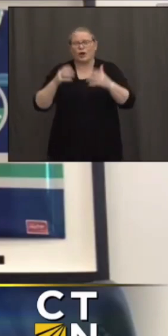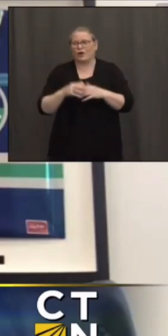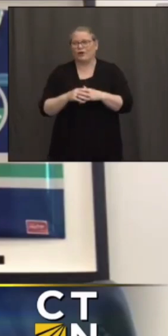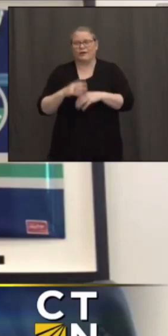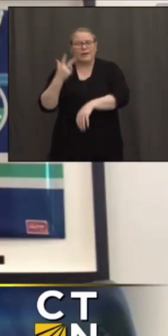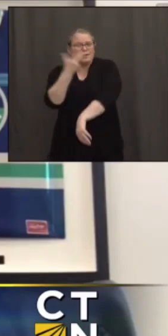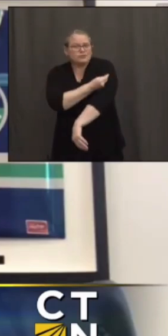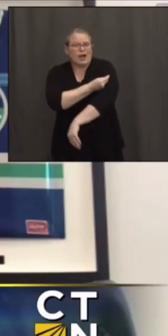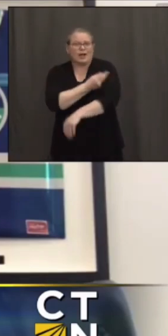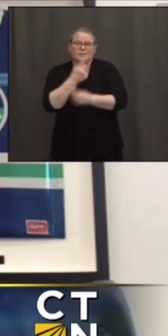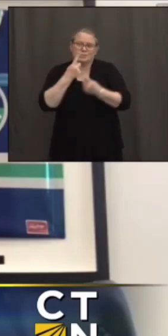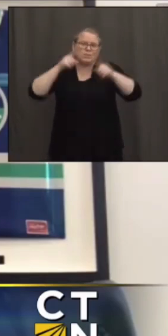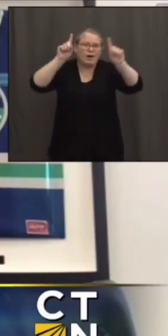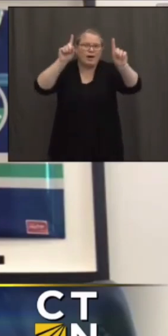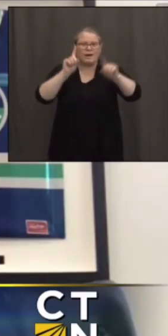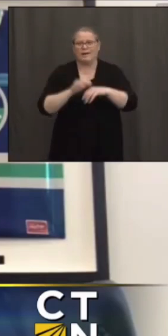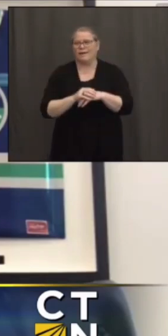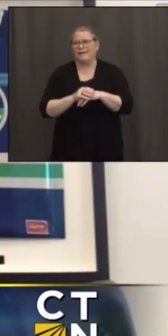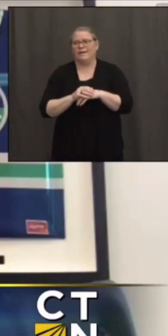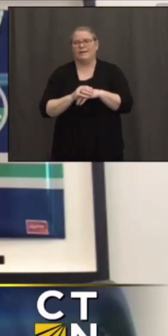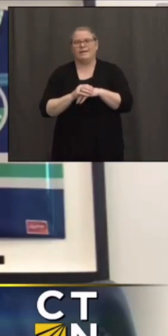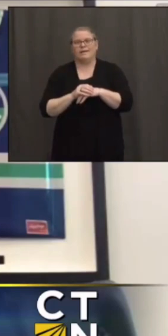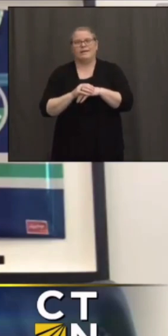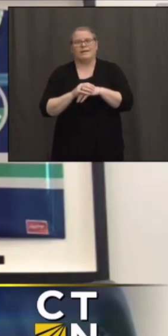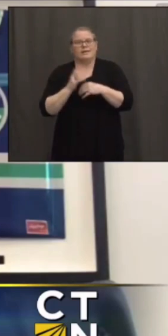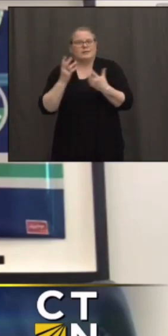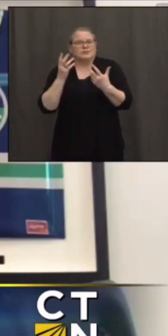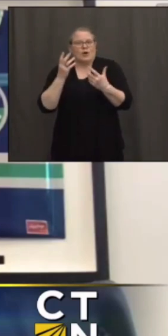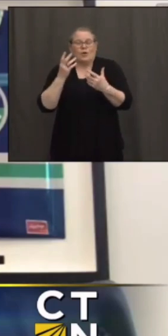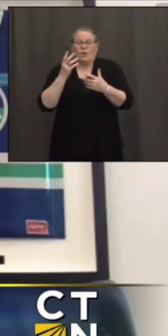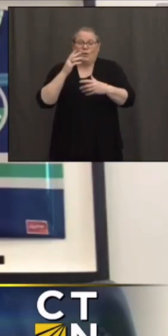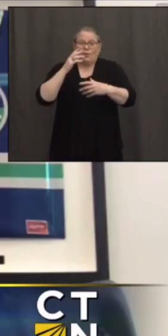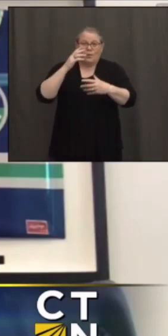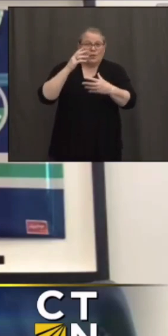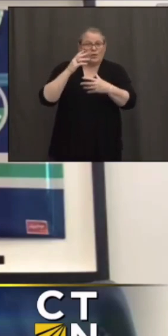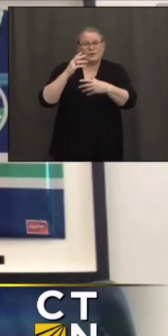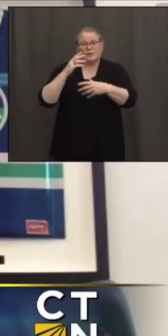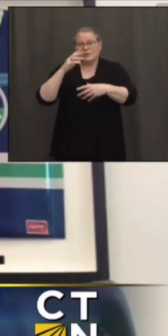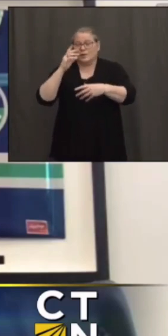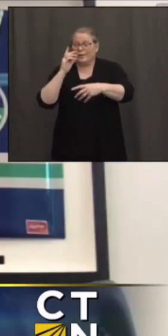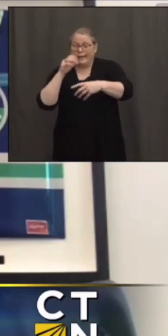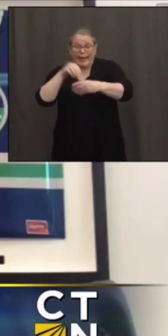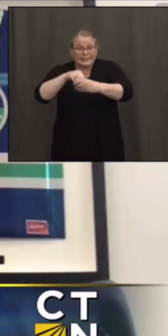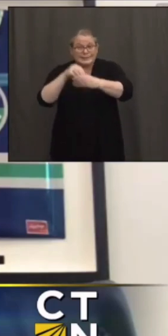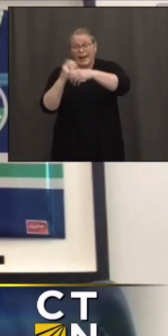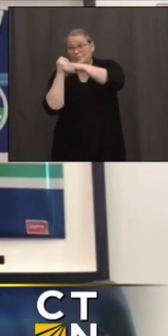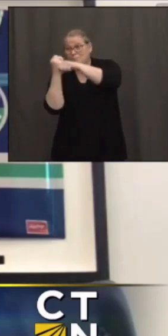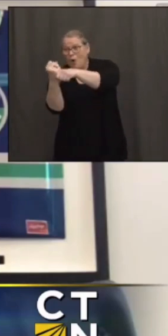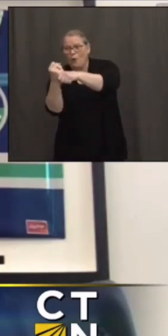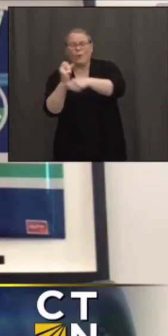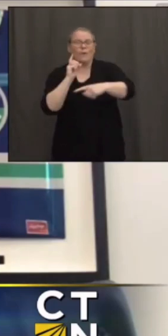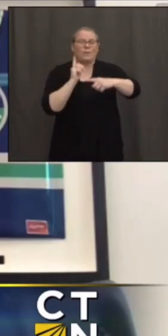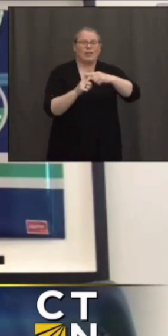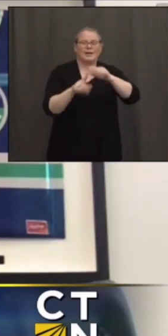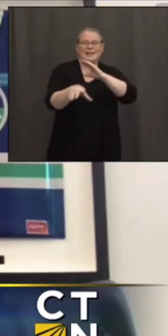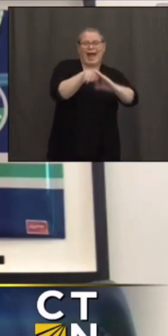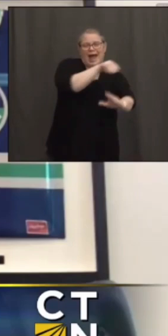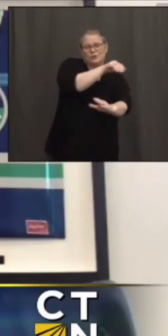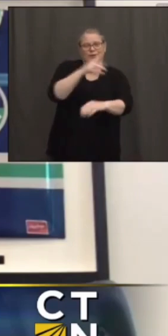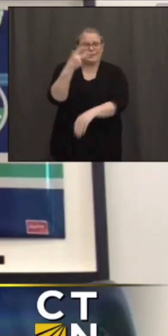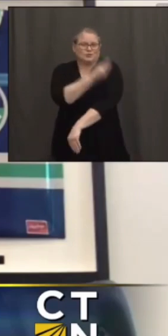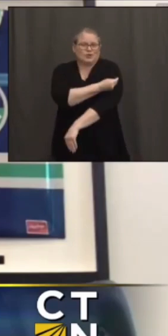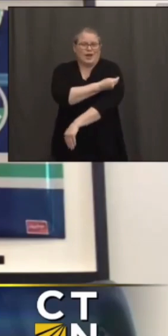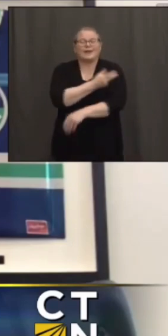arms going on, and also getting shots outside the ballpark. So thank you so much for having me here today, and it's